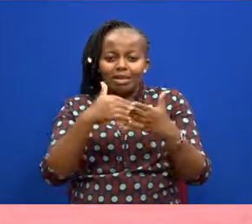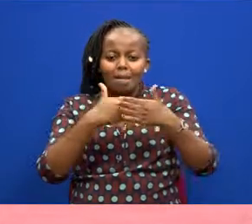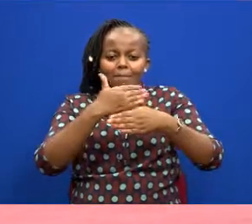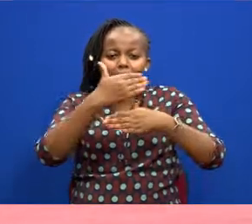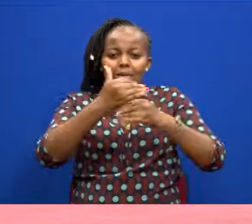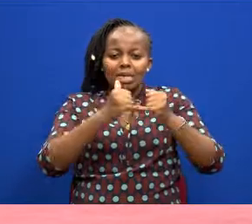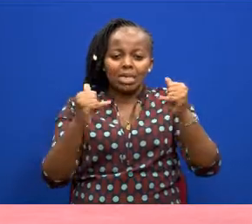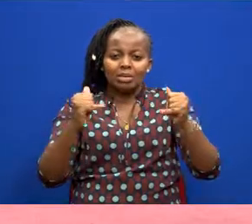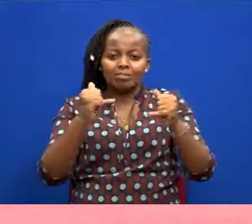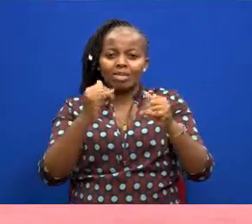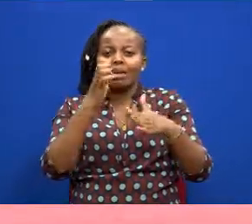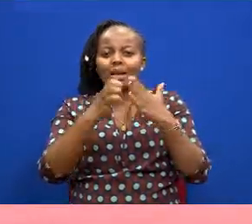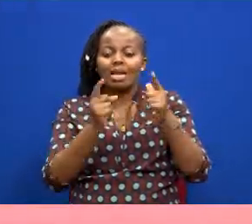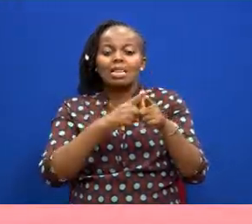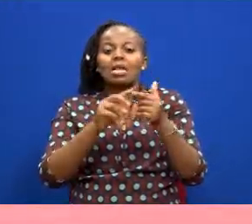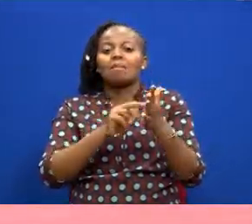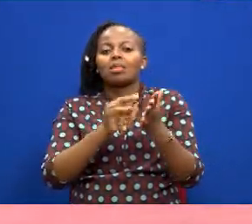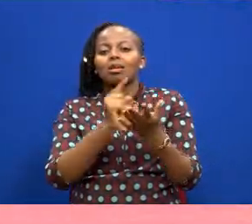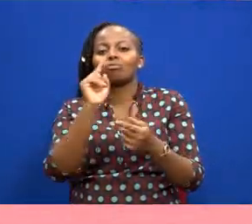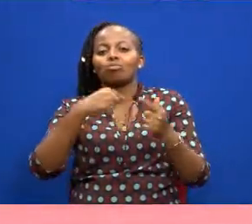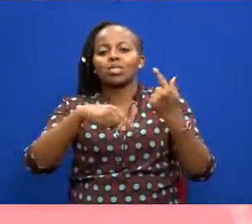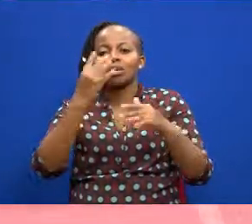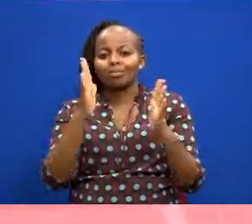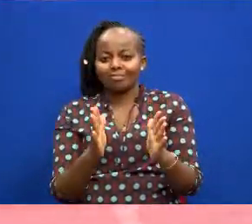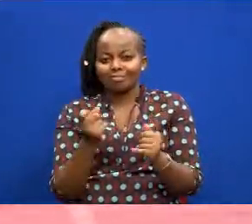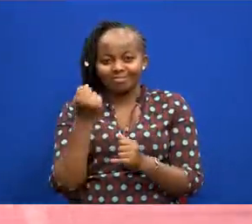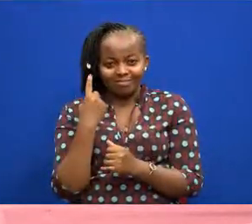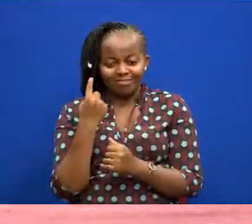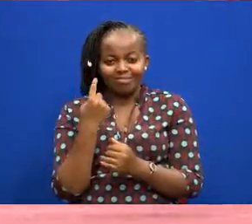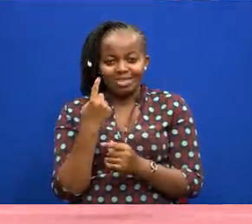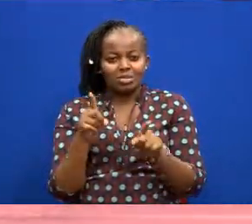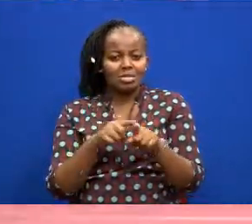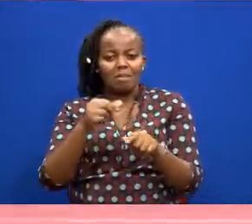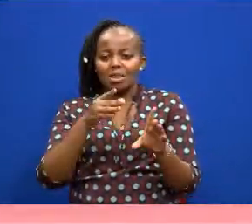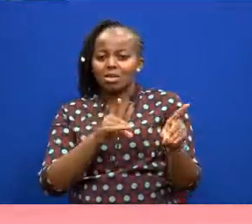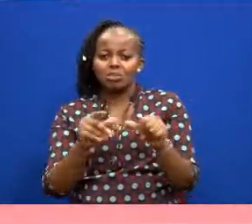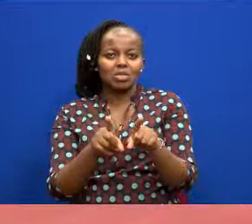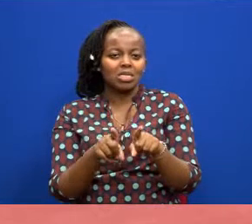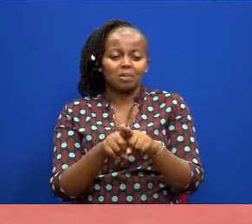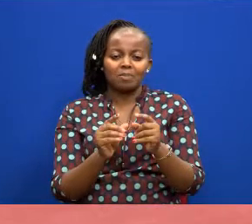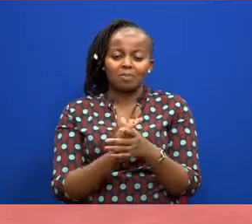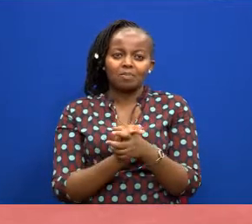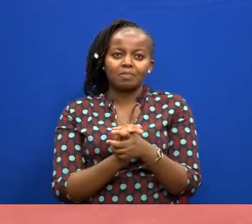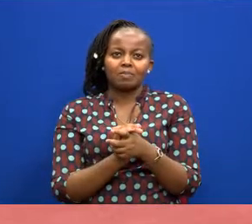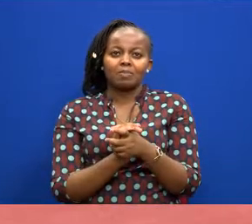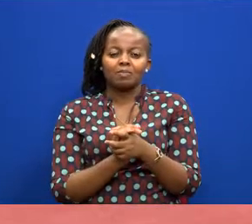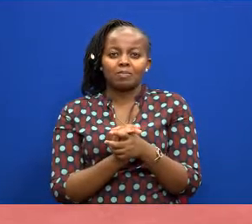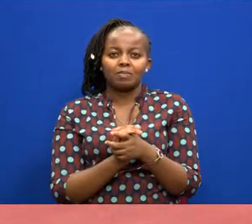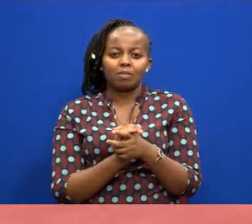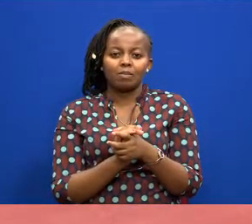I want you guys to dip your head into the finish line. All right? Good.